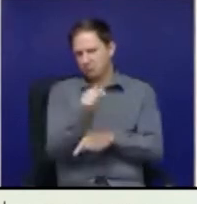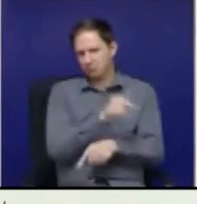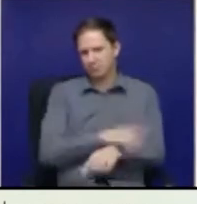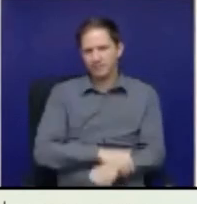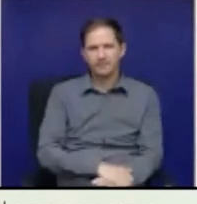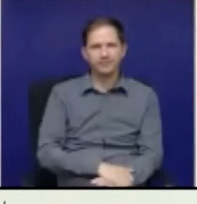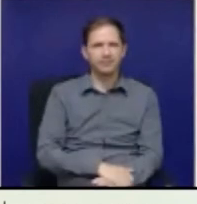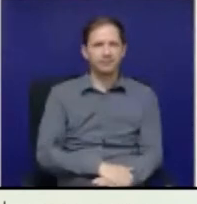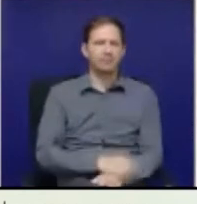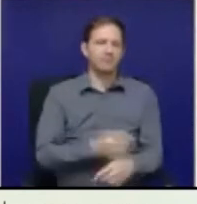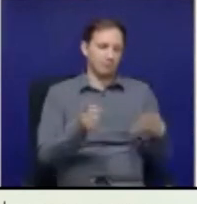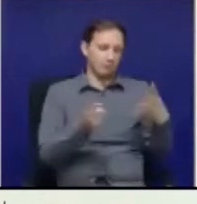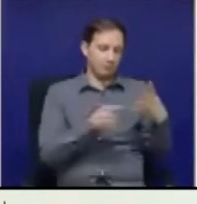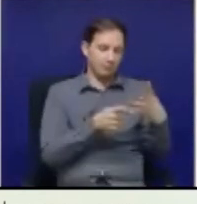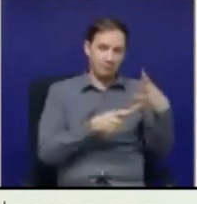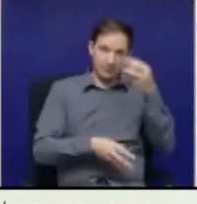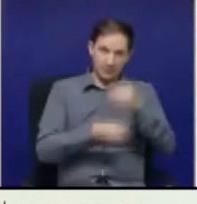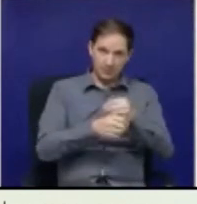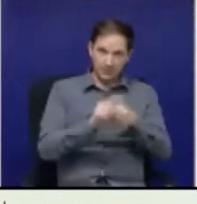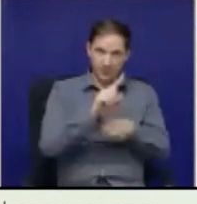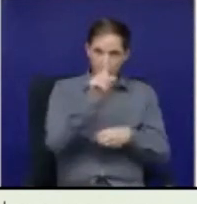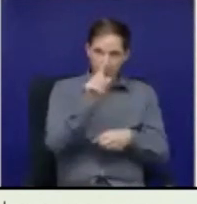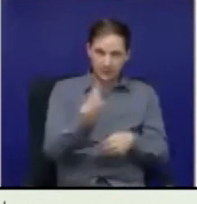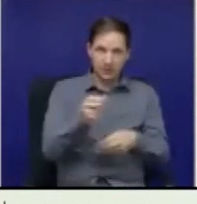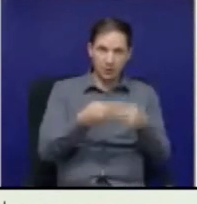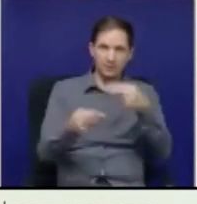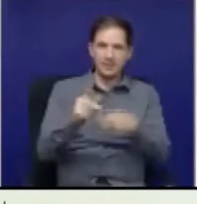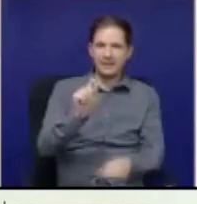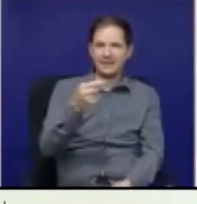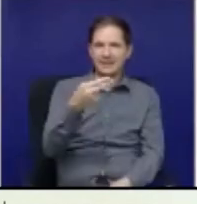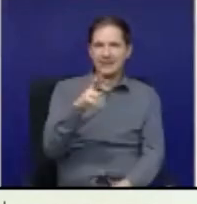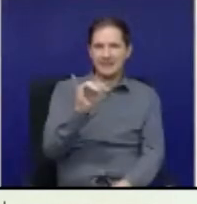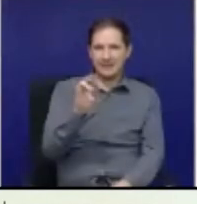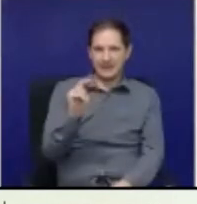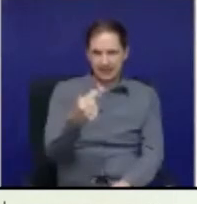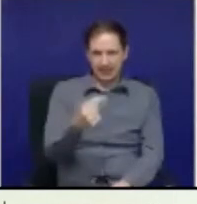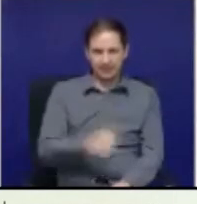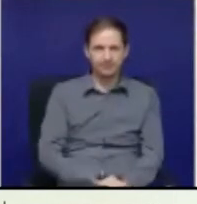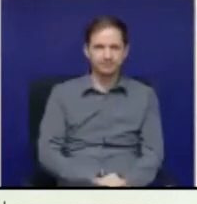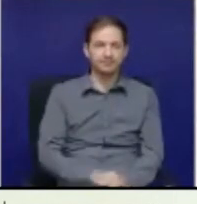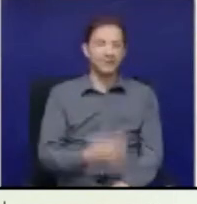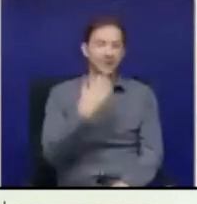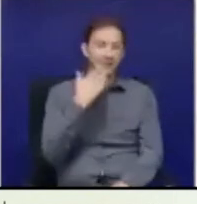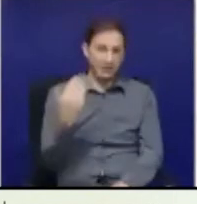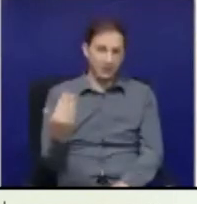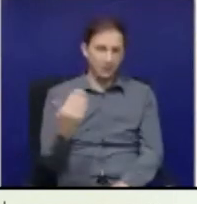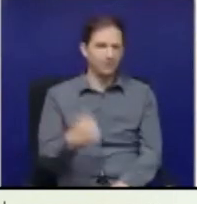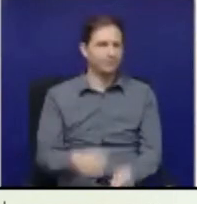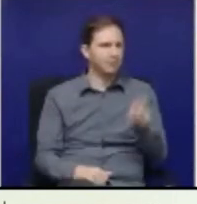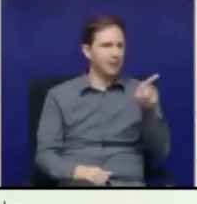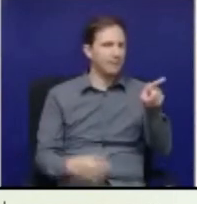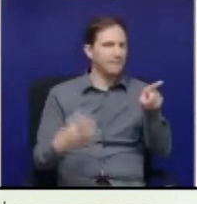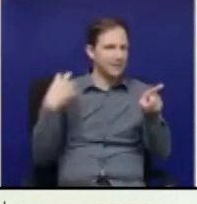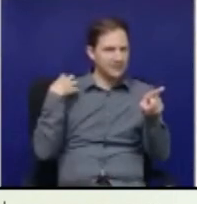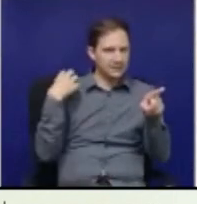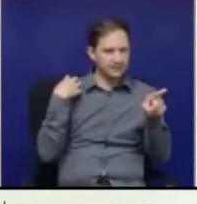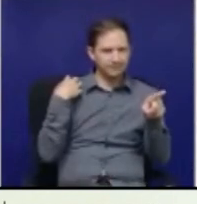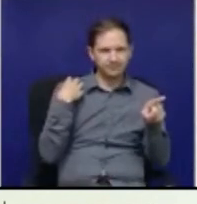Honourable Thring, you may ask the last supplementary question. Thank you, Minister. It is an open secret that